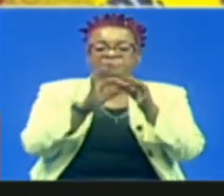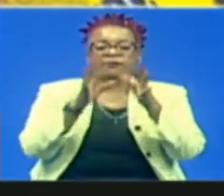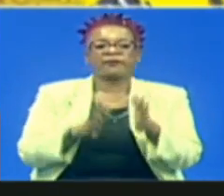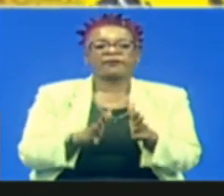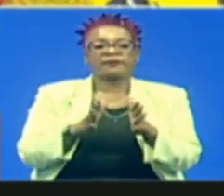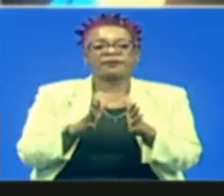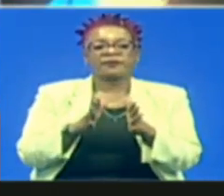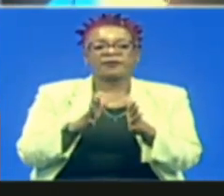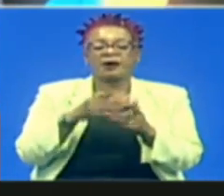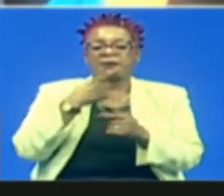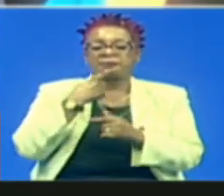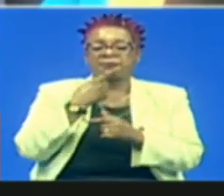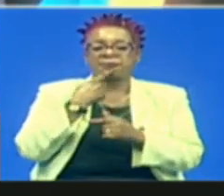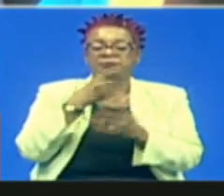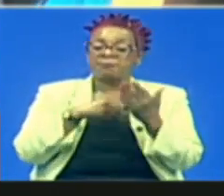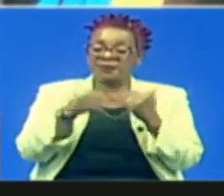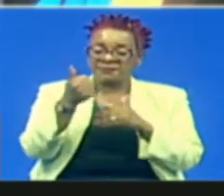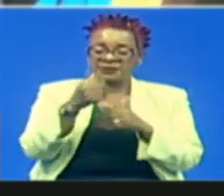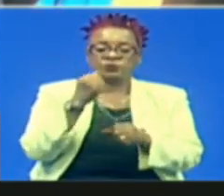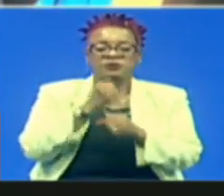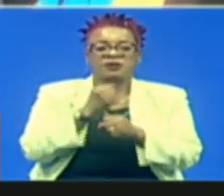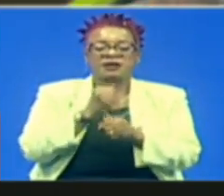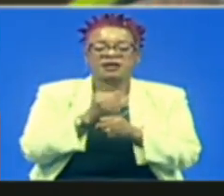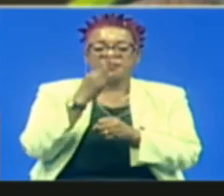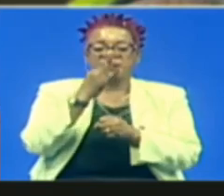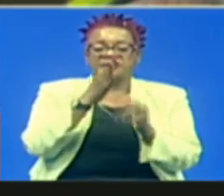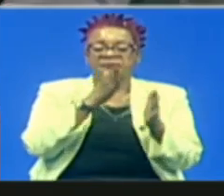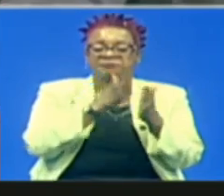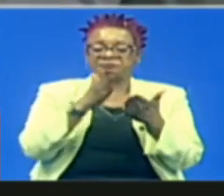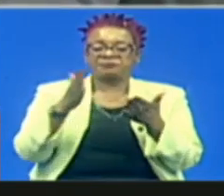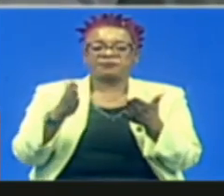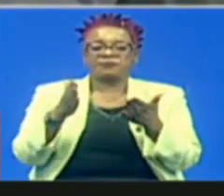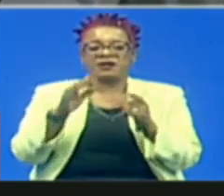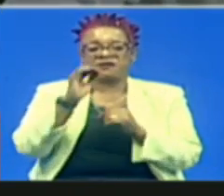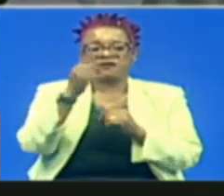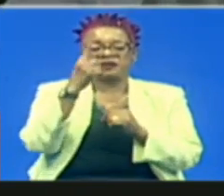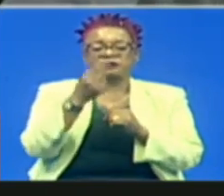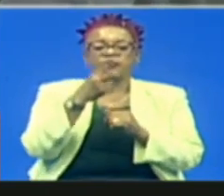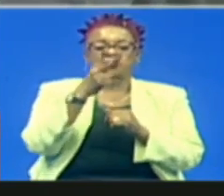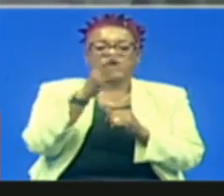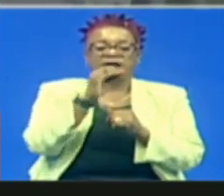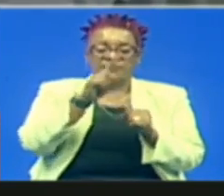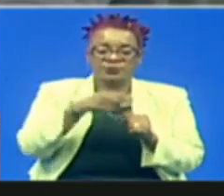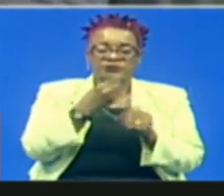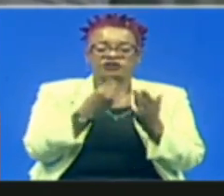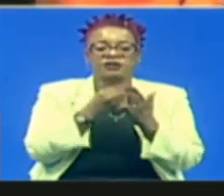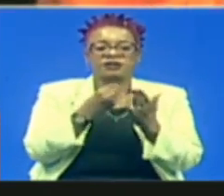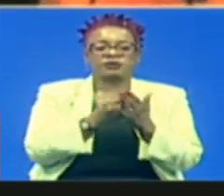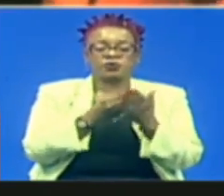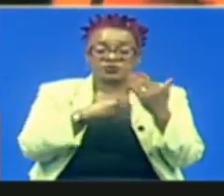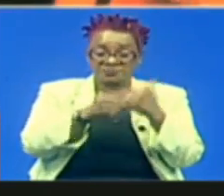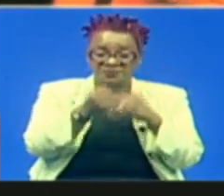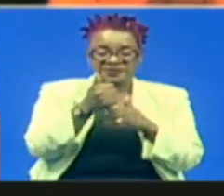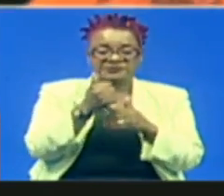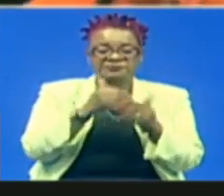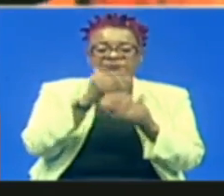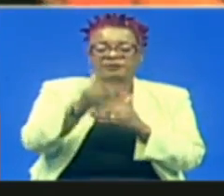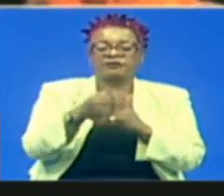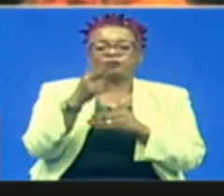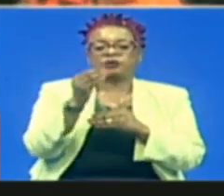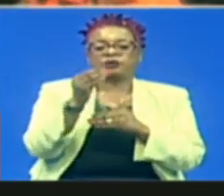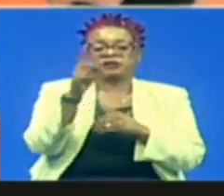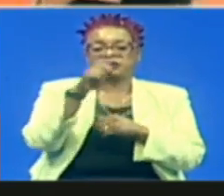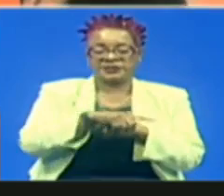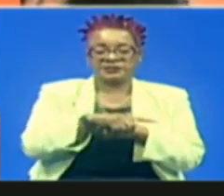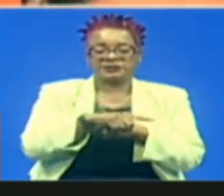Lemarashia, says payment was done in 3 phases. The first one, 20,000 shillings, was paid out after 20 days.